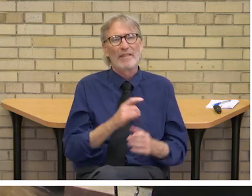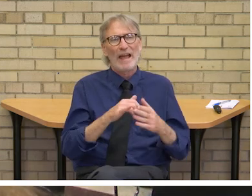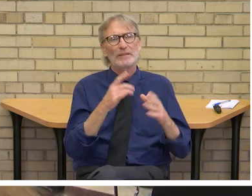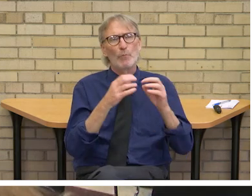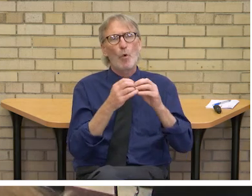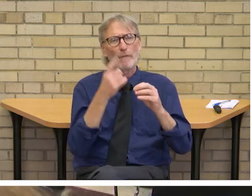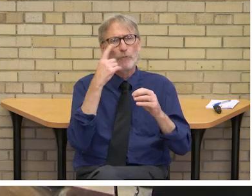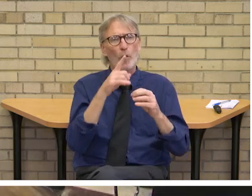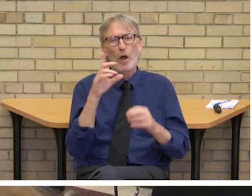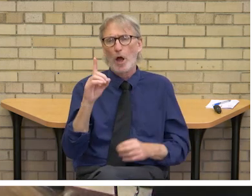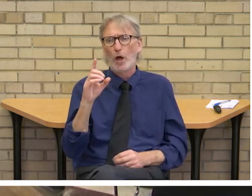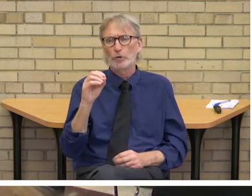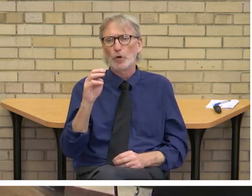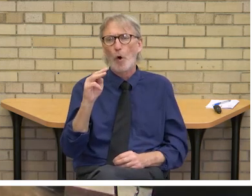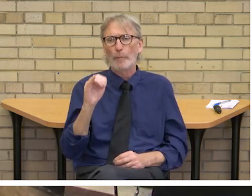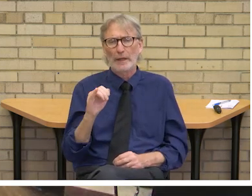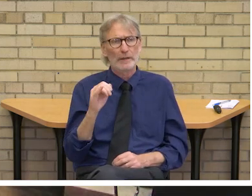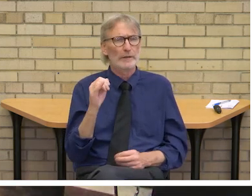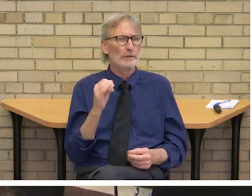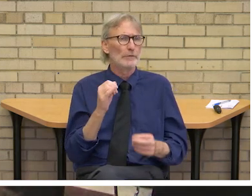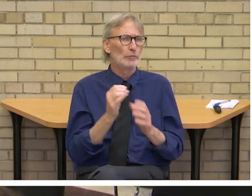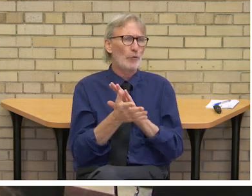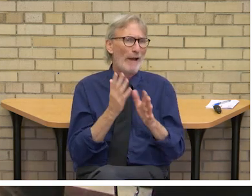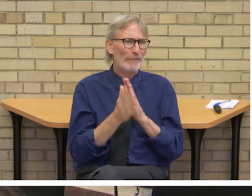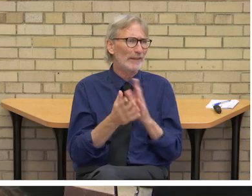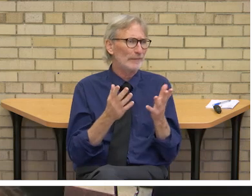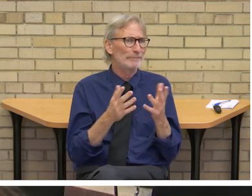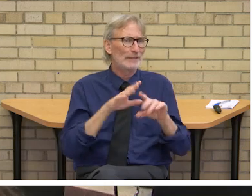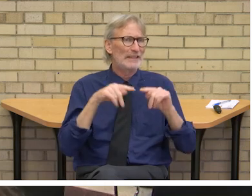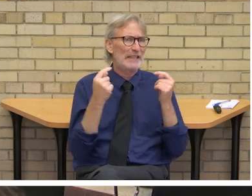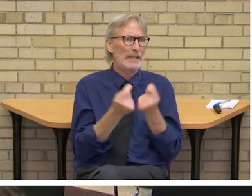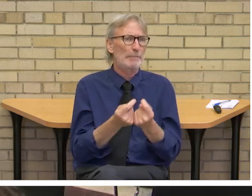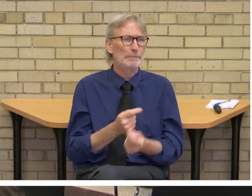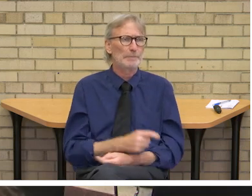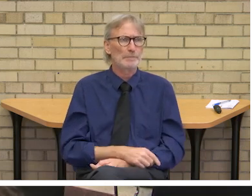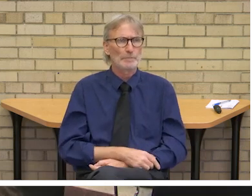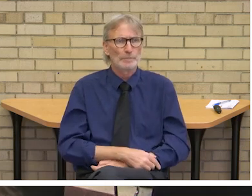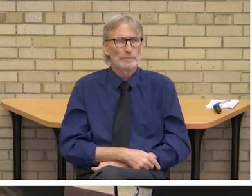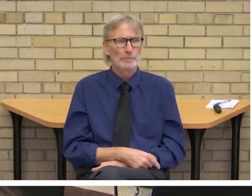traffic team than the structures team. Yeah.